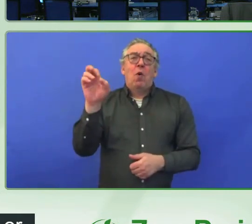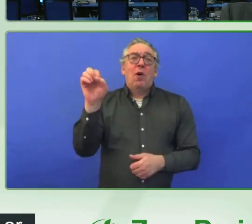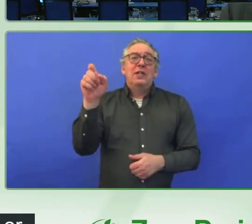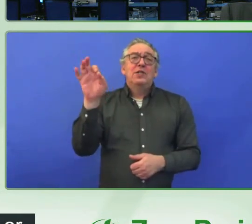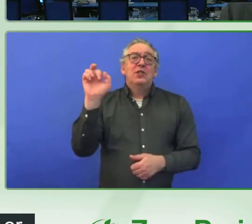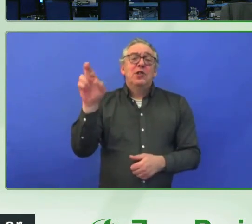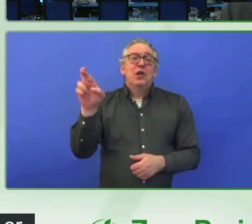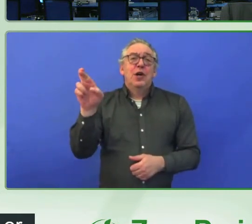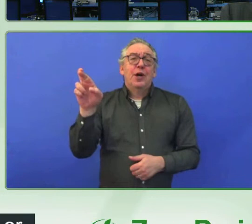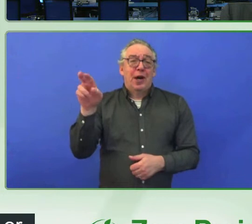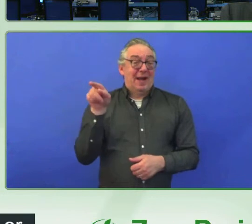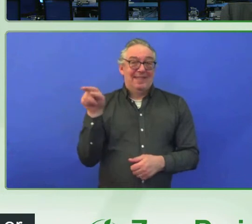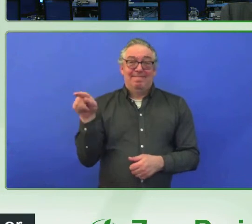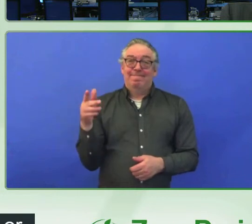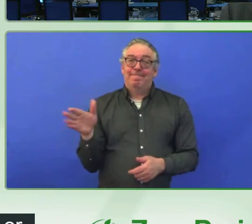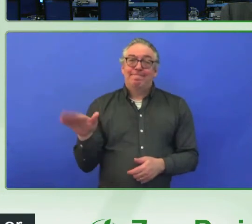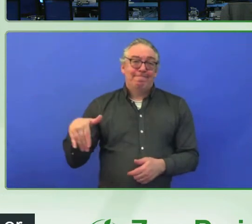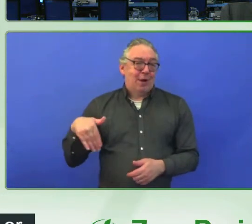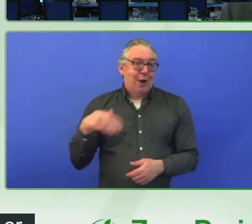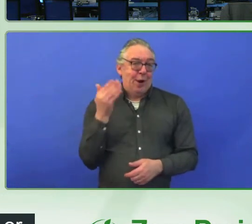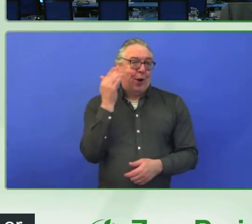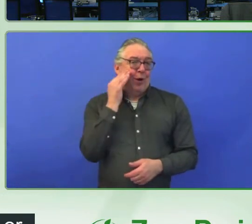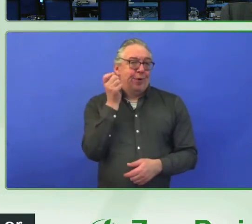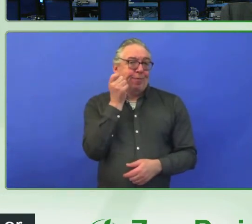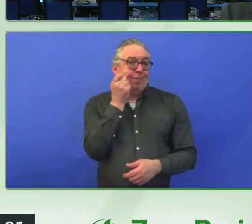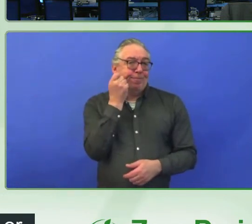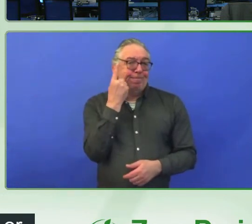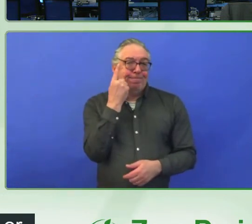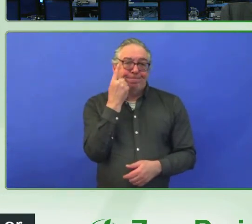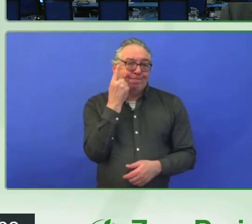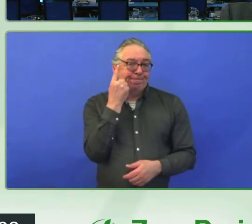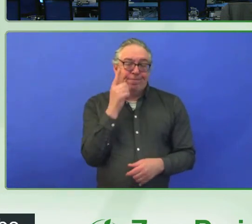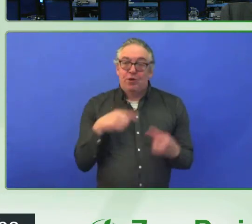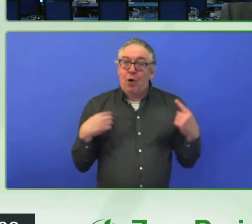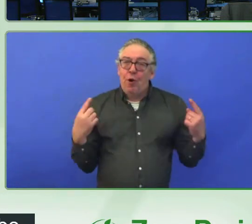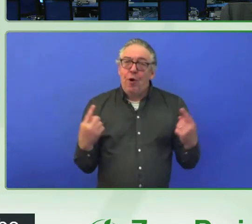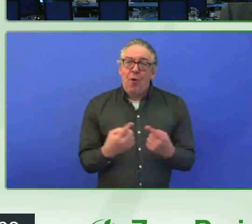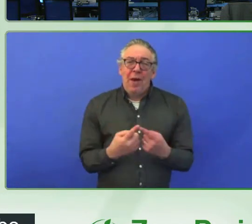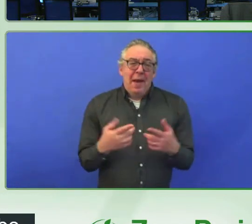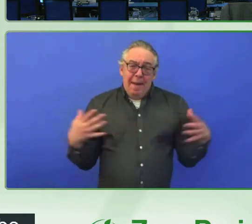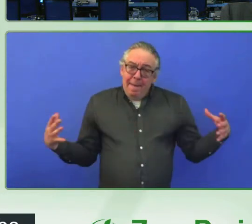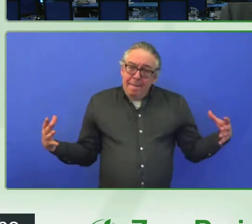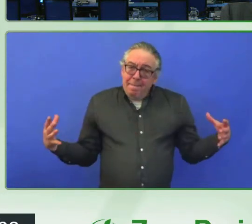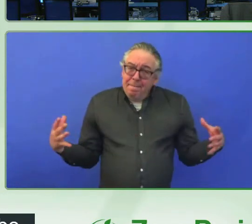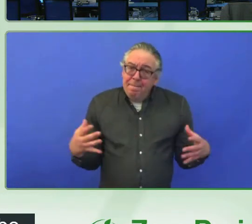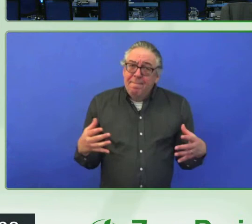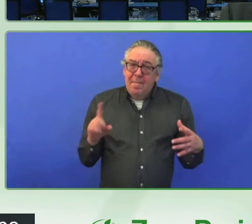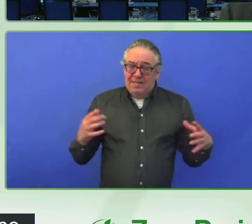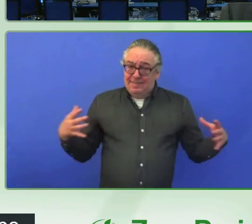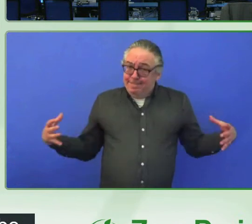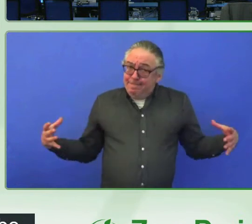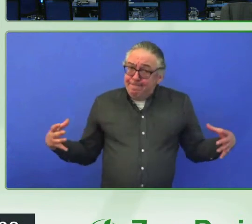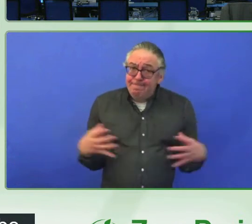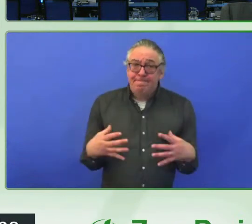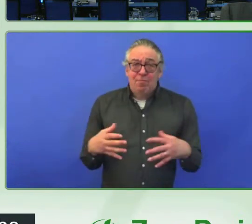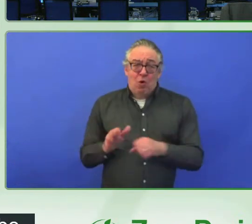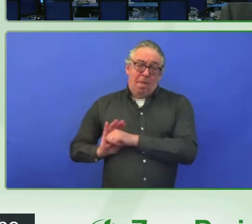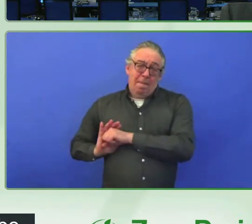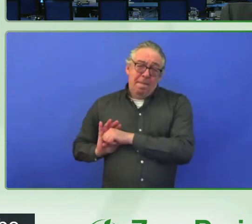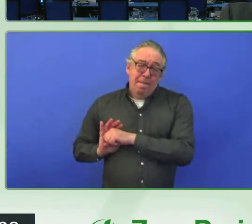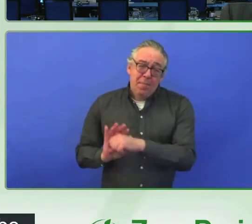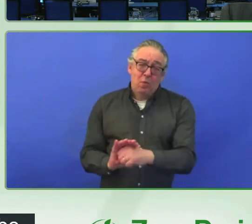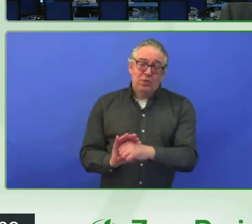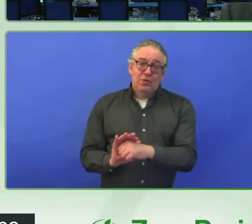we are at the point where we can all together push forward to making sure that the hiring of people with disability,